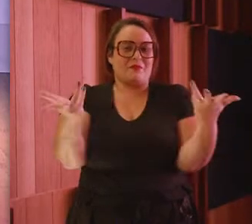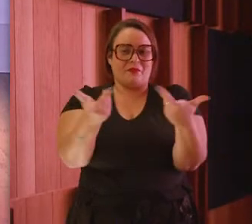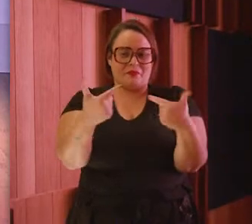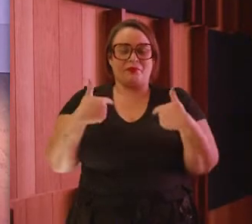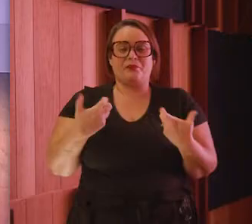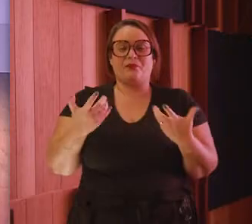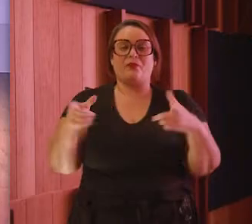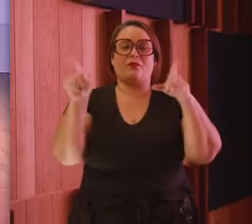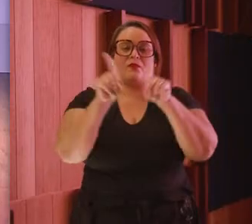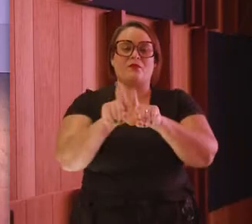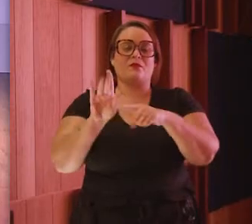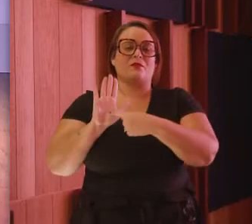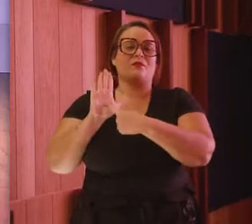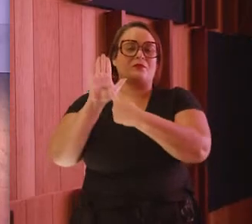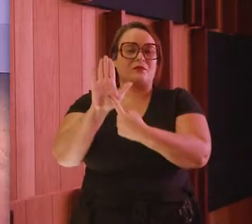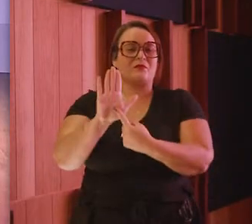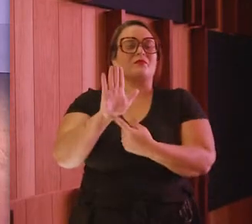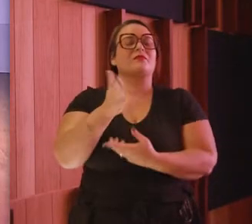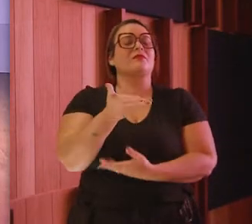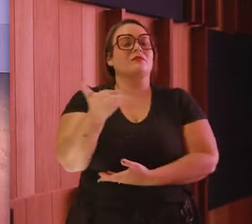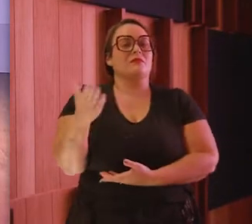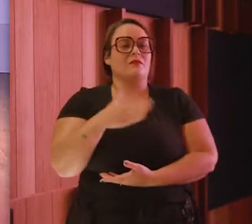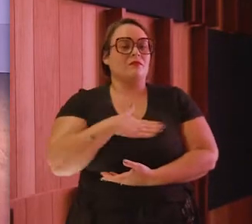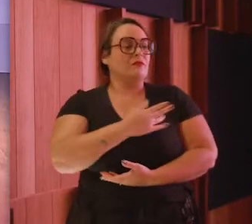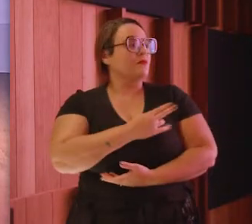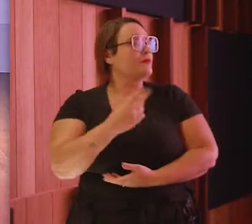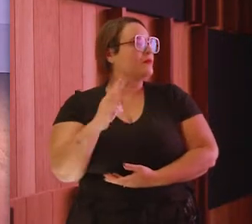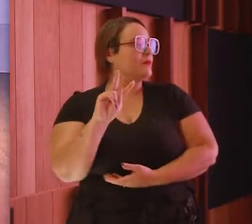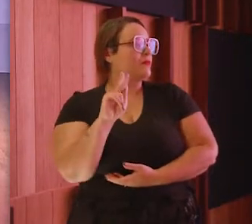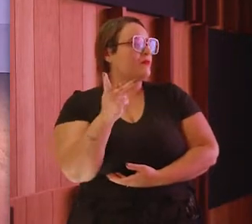as Horacio Peña, white,